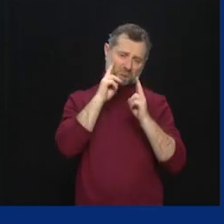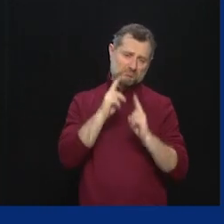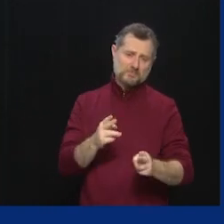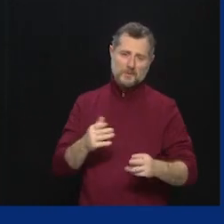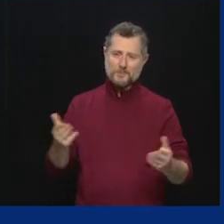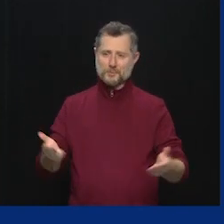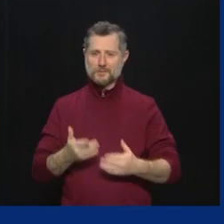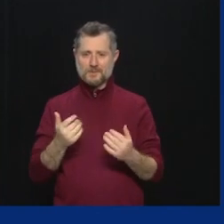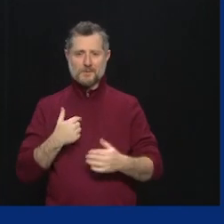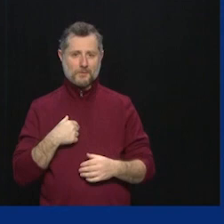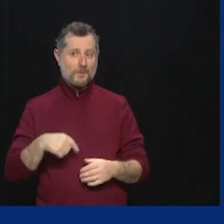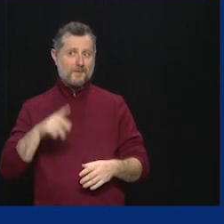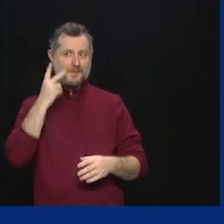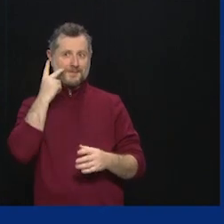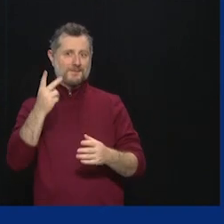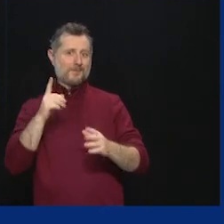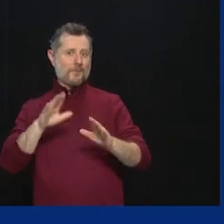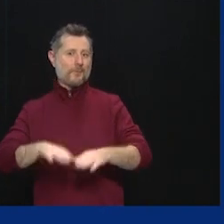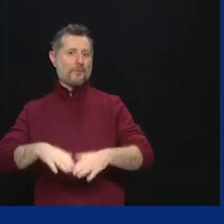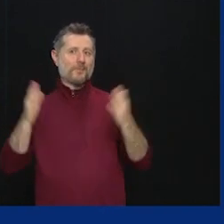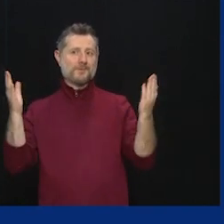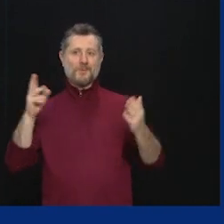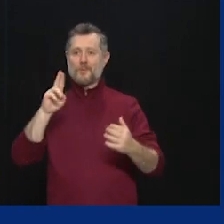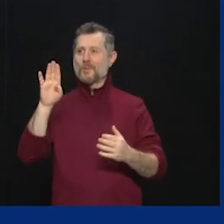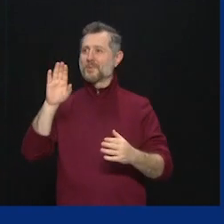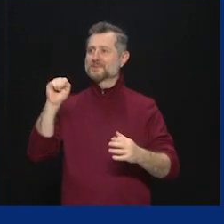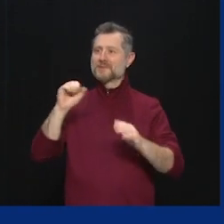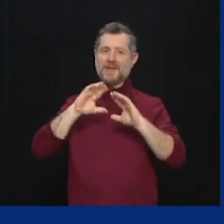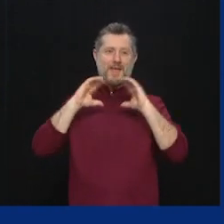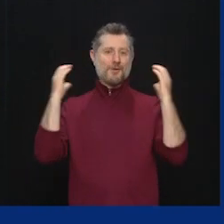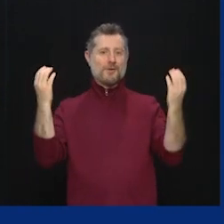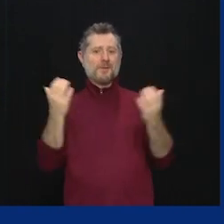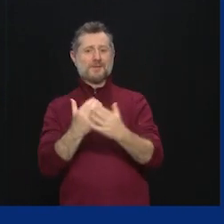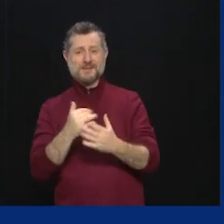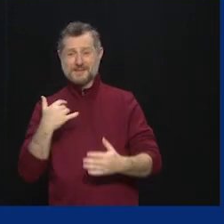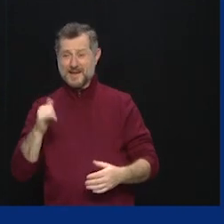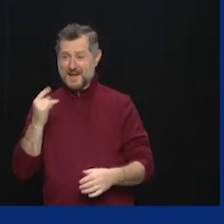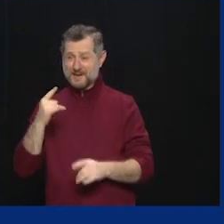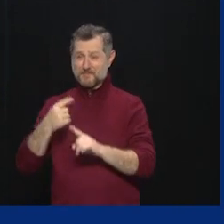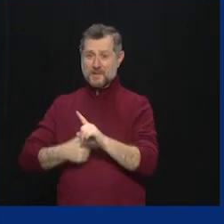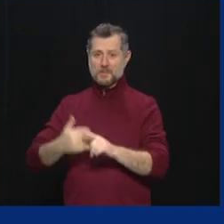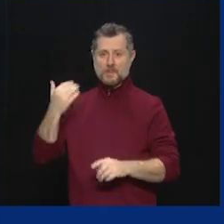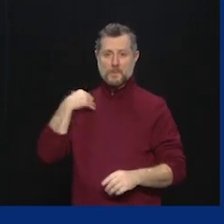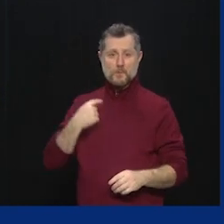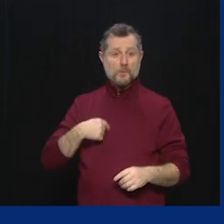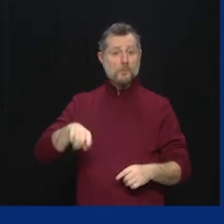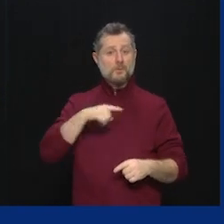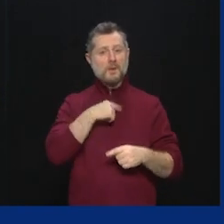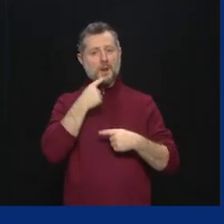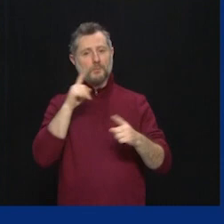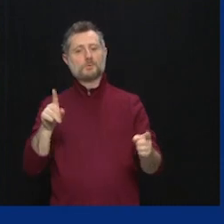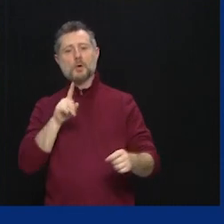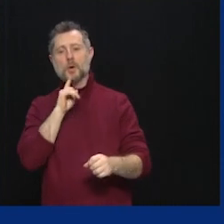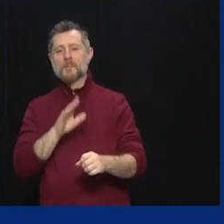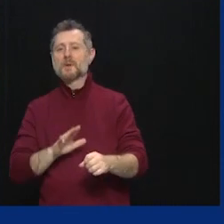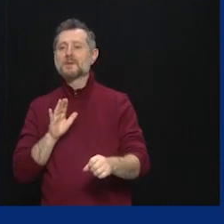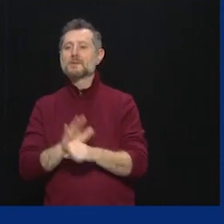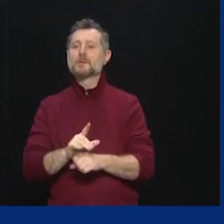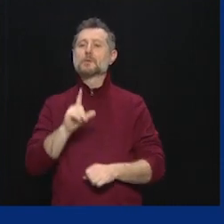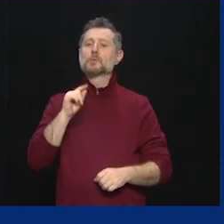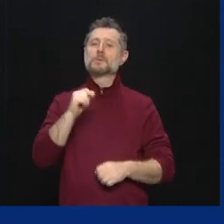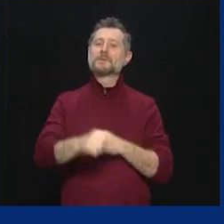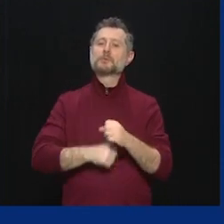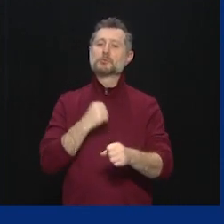Arena. Now, 18 months ago, when we announced our 20-year commitment to this endeavor, it was really incredible to see how excited